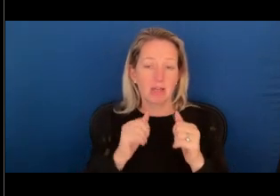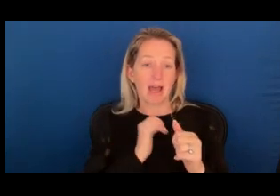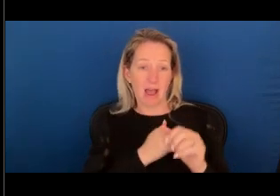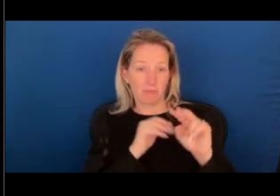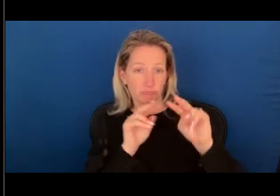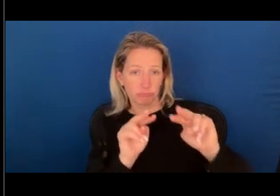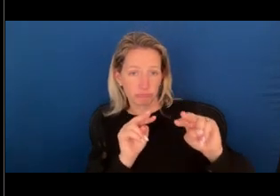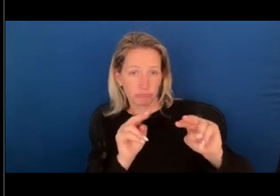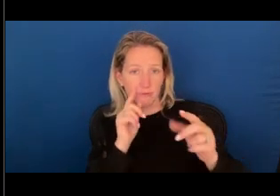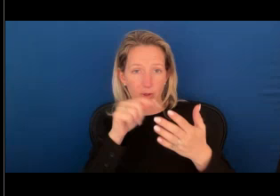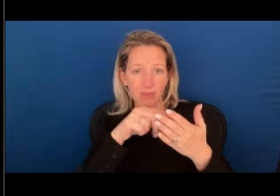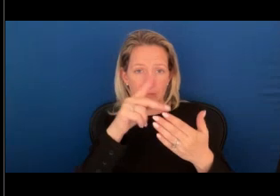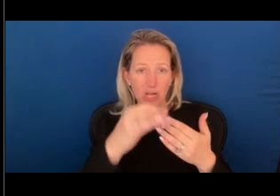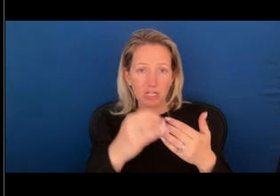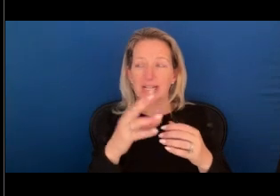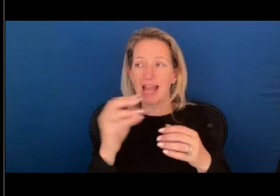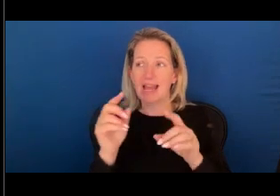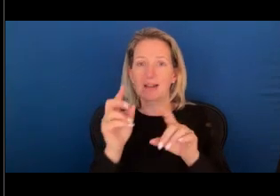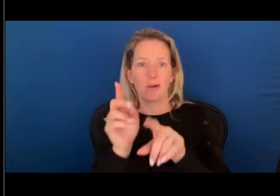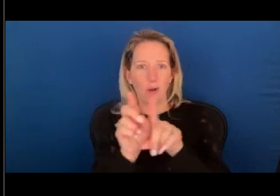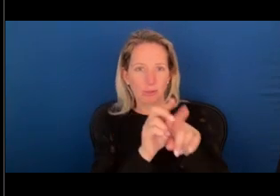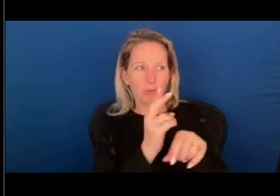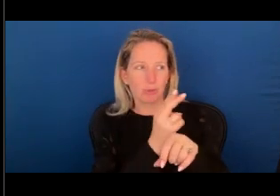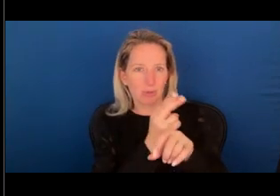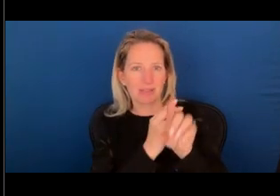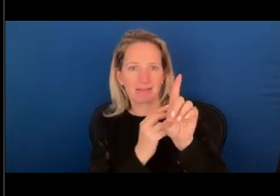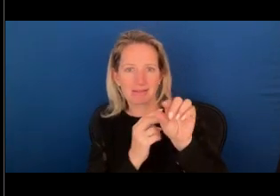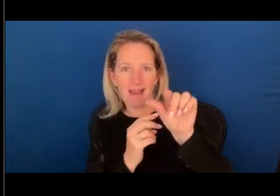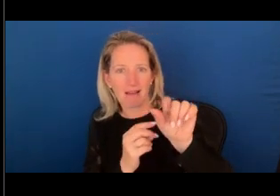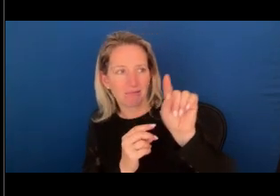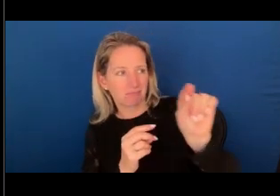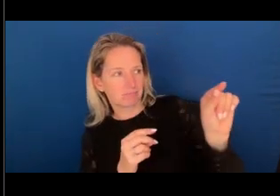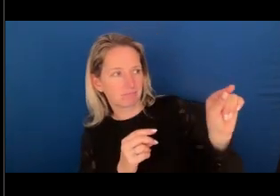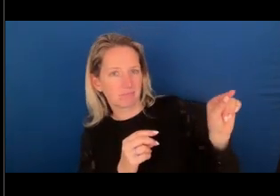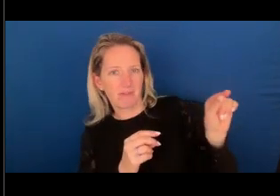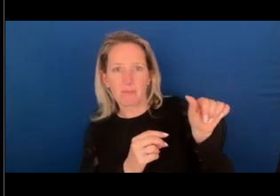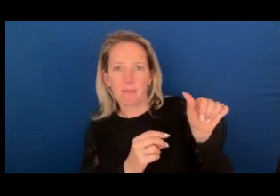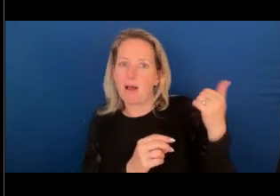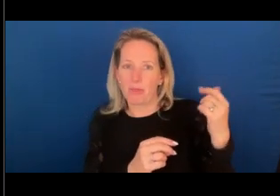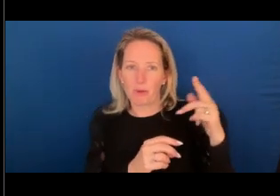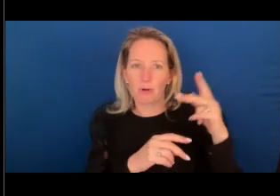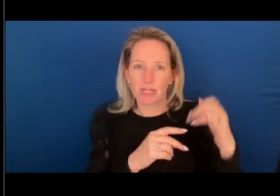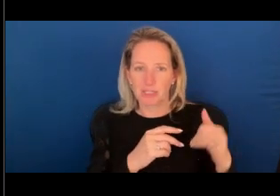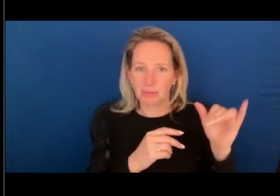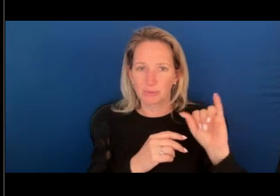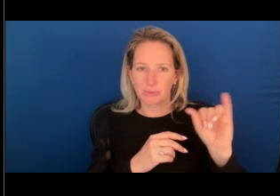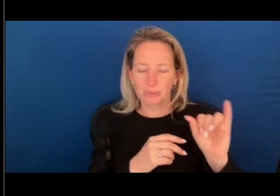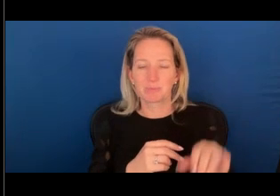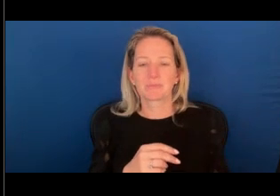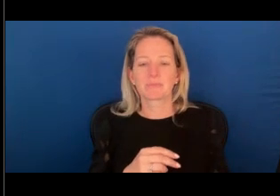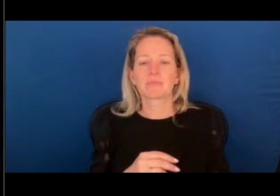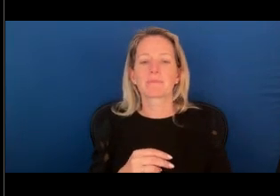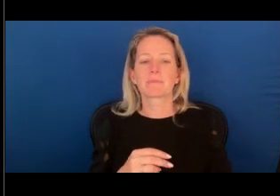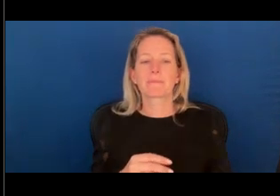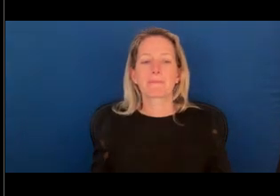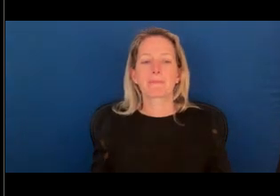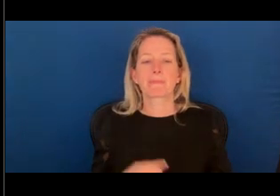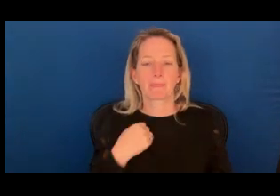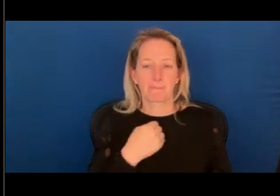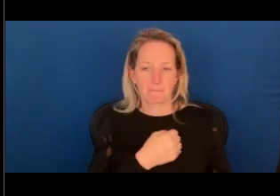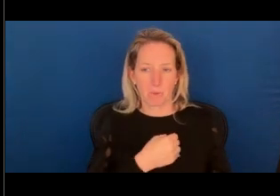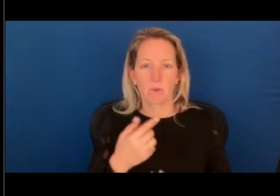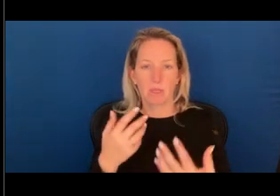the other available data from our other projects in the same region. Also, another thing that we are looking here, which is basically